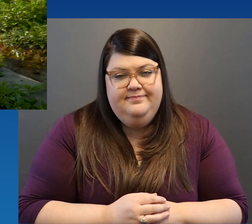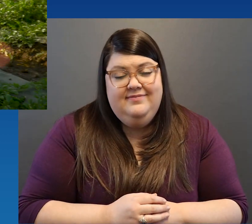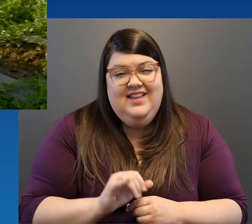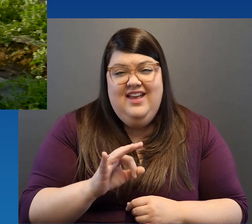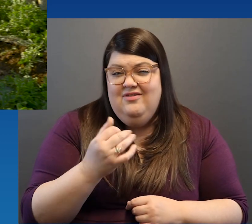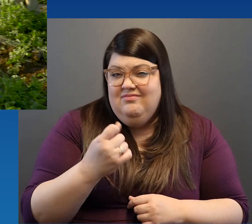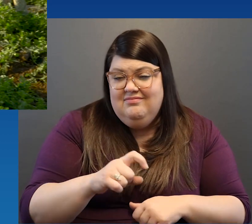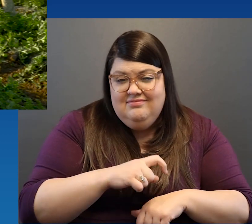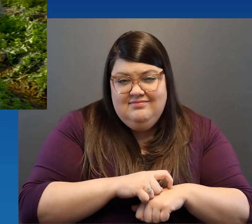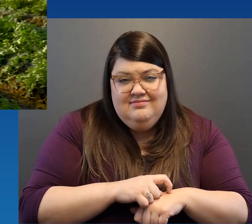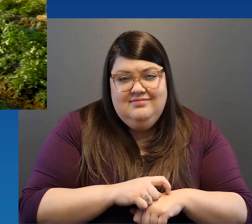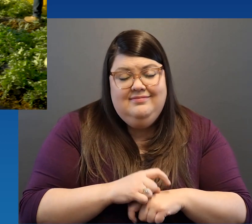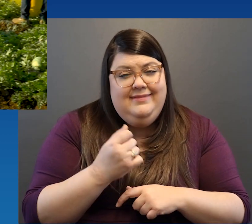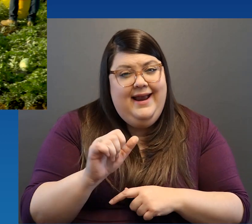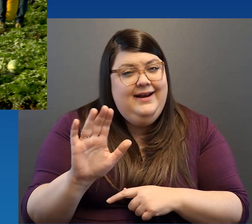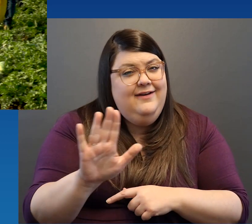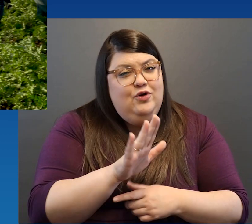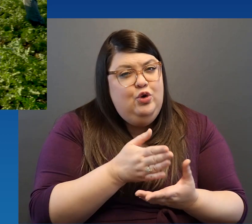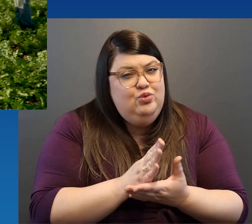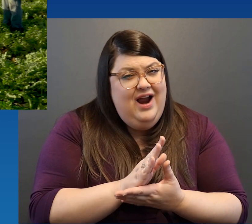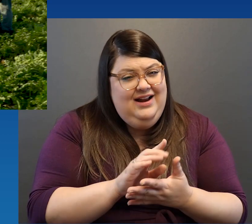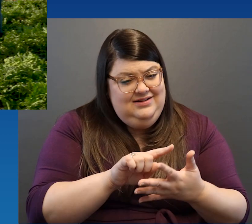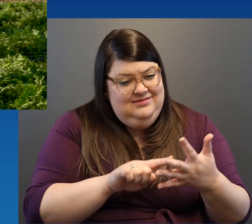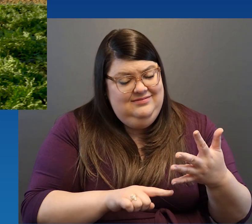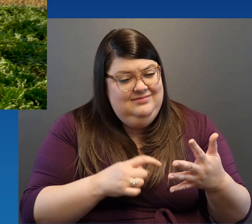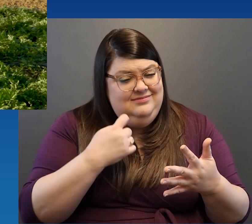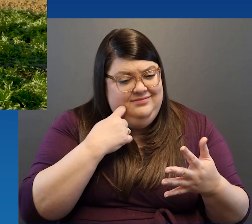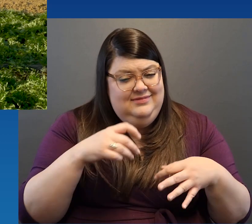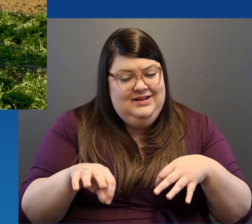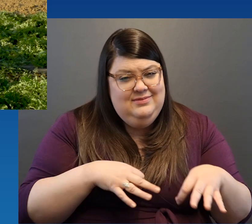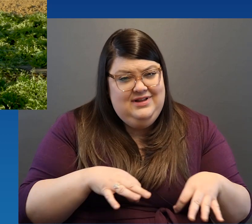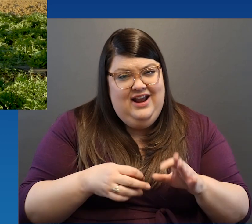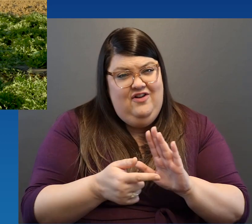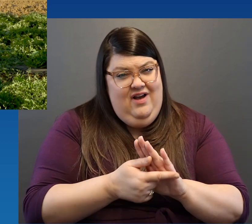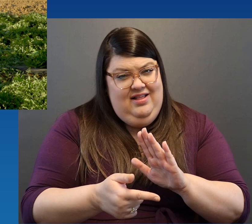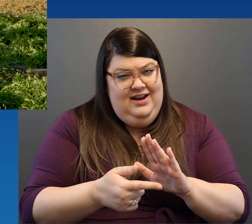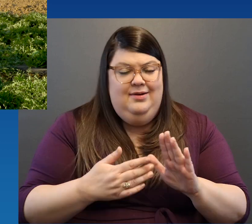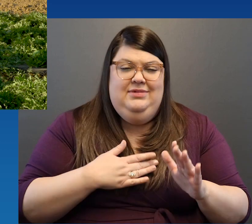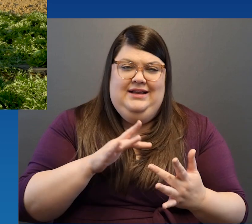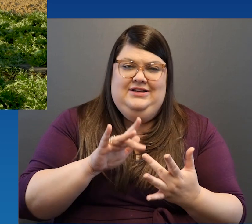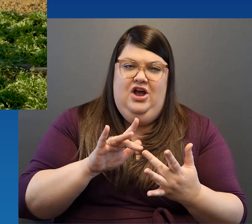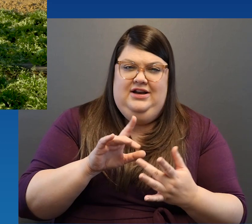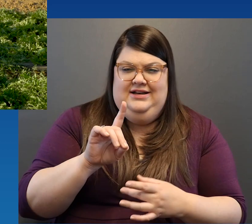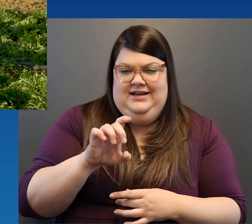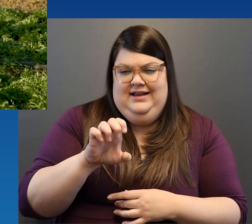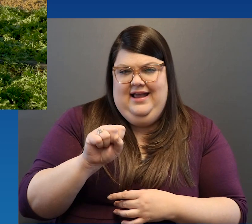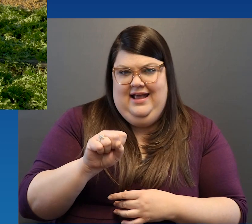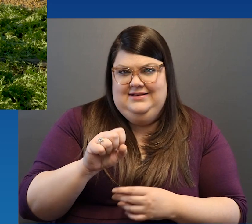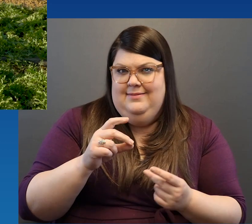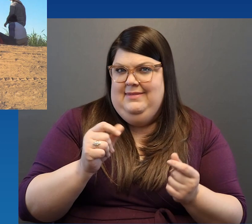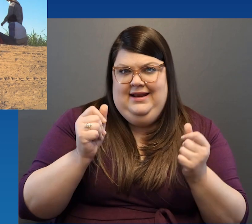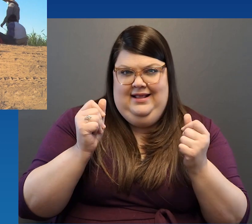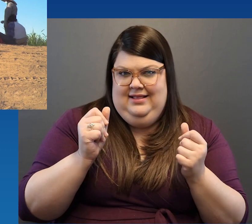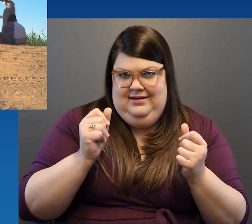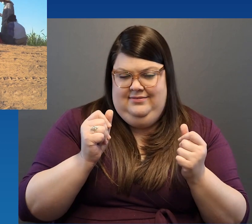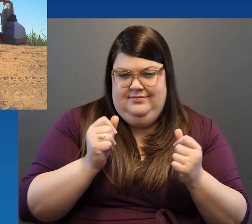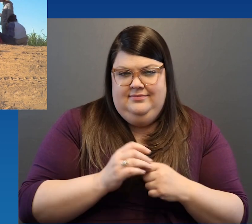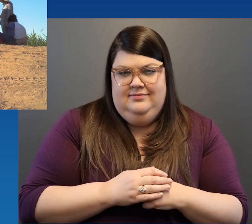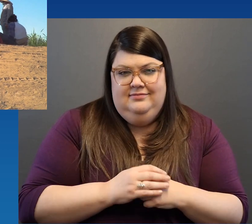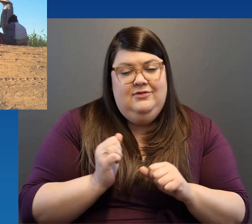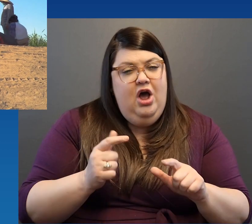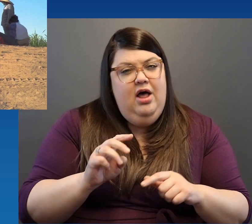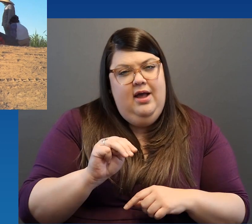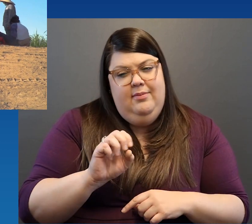If at any time any of your rights outlined in this video are violated, please contact DES immediately.